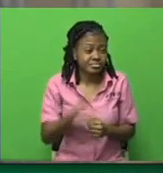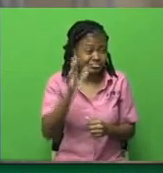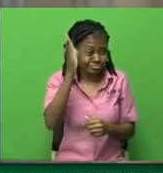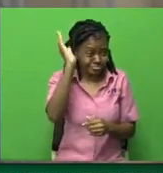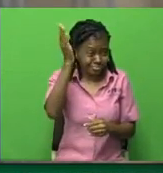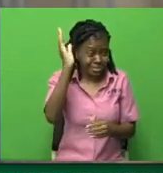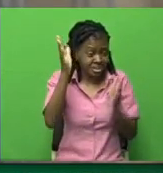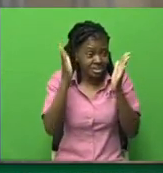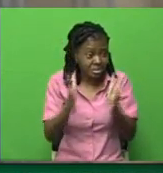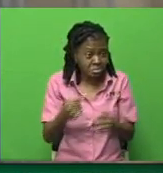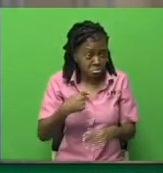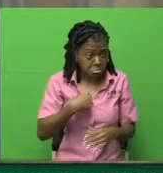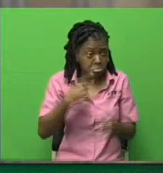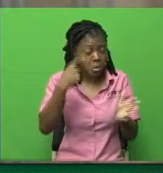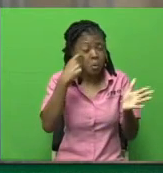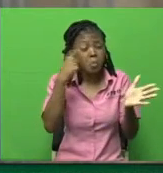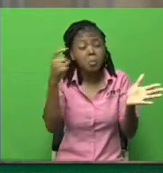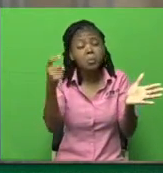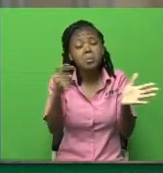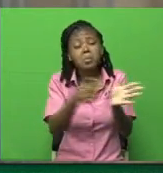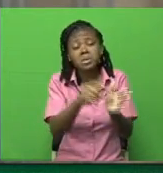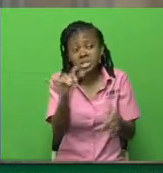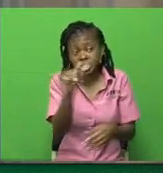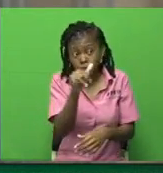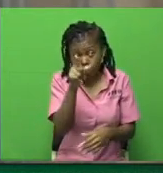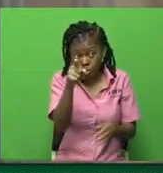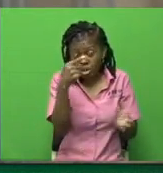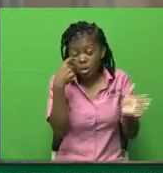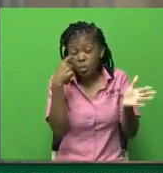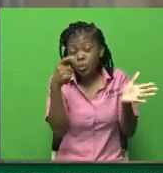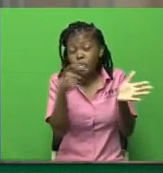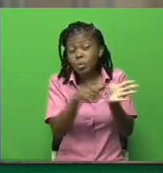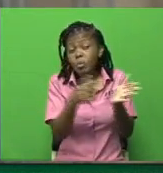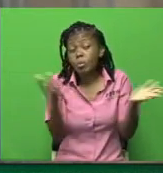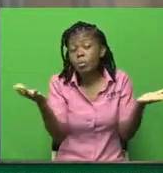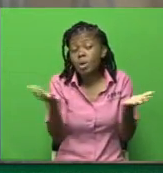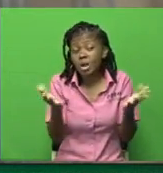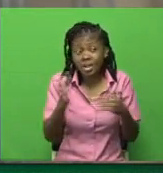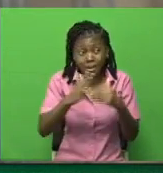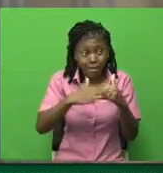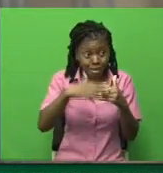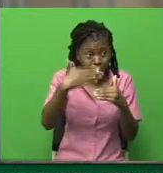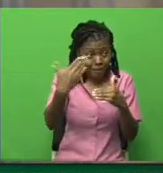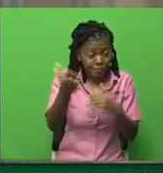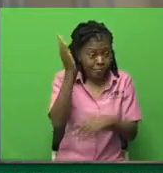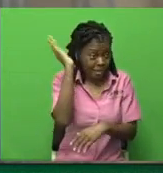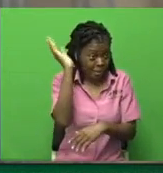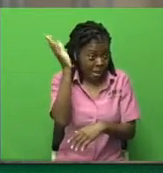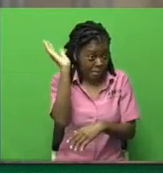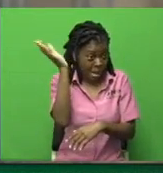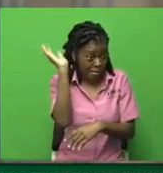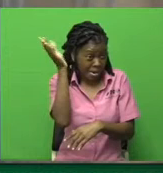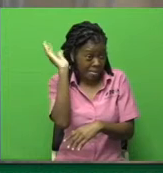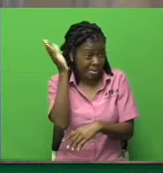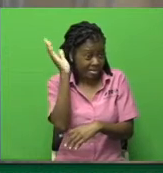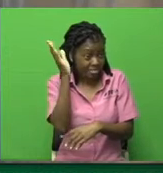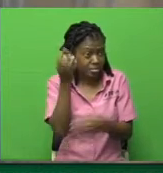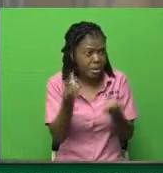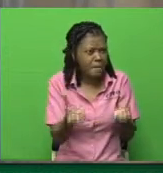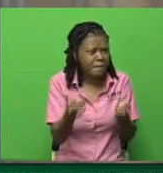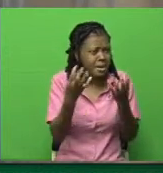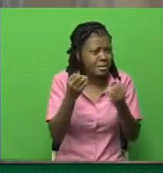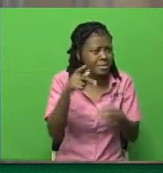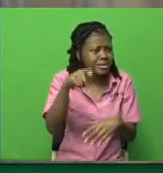speak I observed and you may have observed that after that long during that long speech many members on the other side were